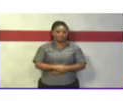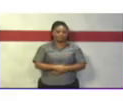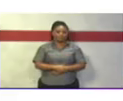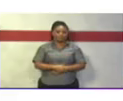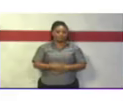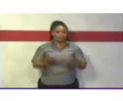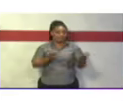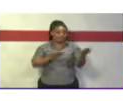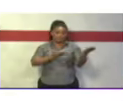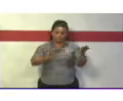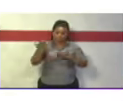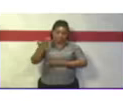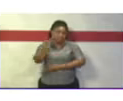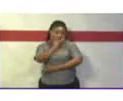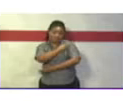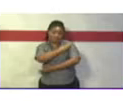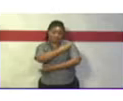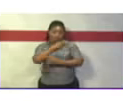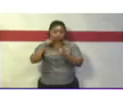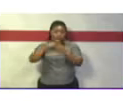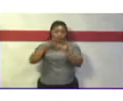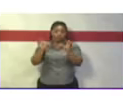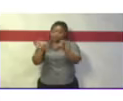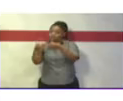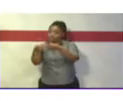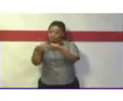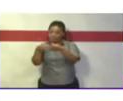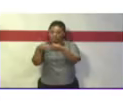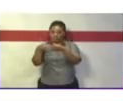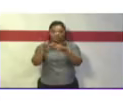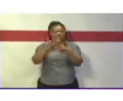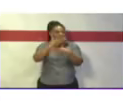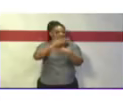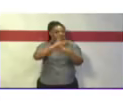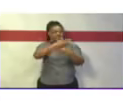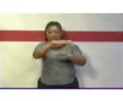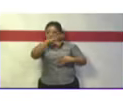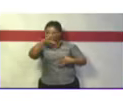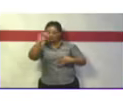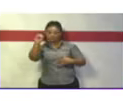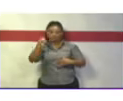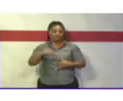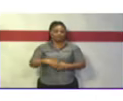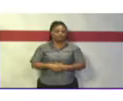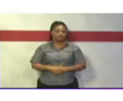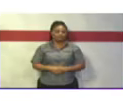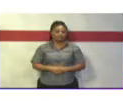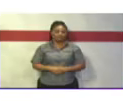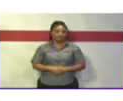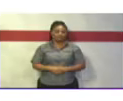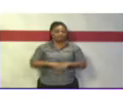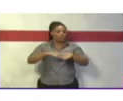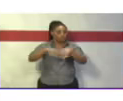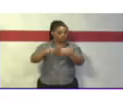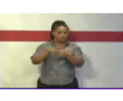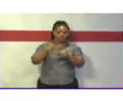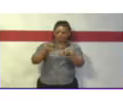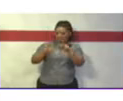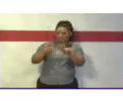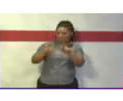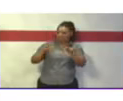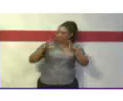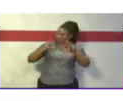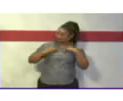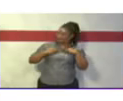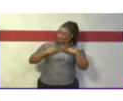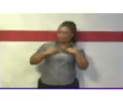organizations. How widespread is that, and how is it being received? And my second